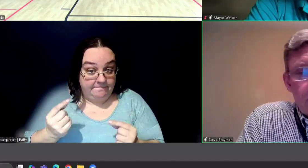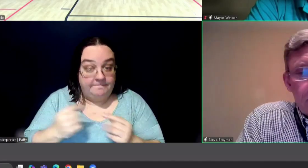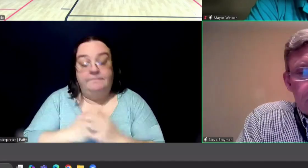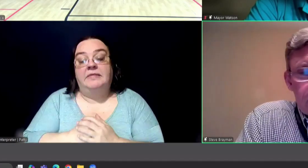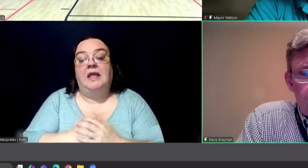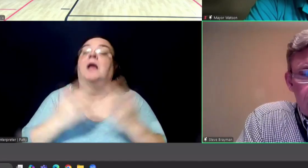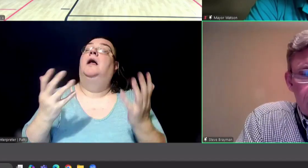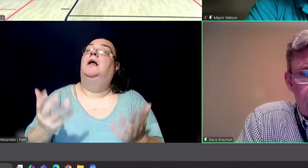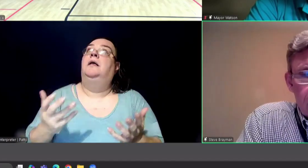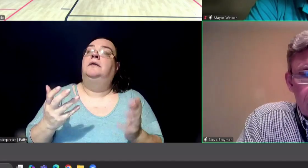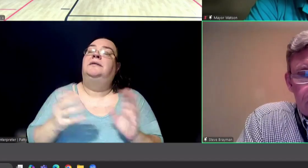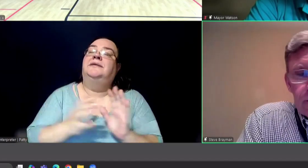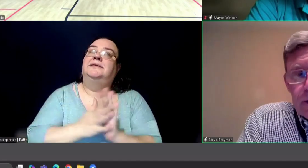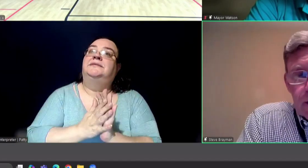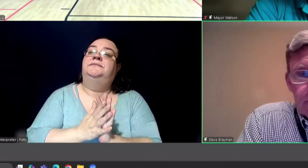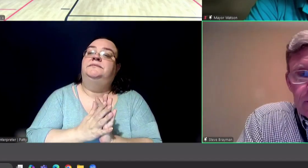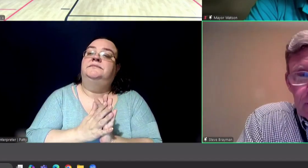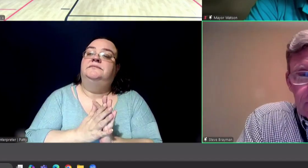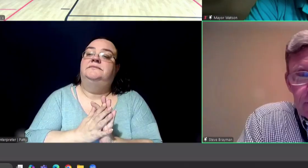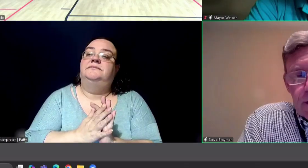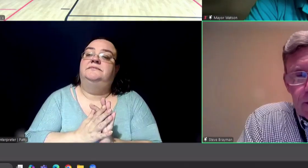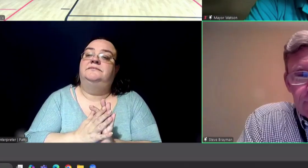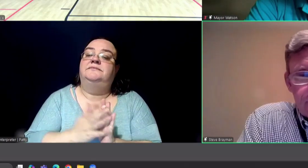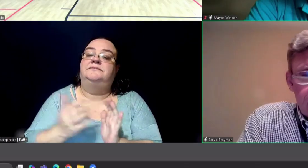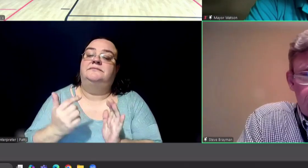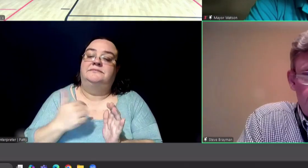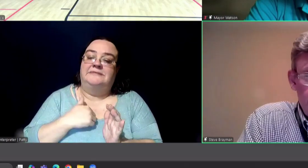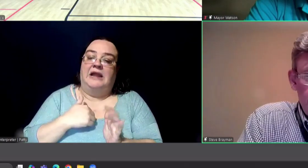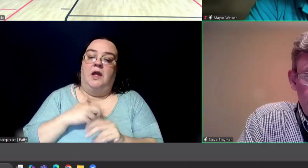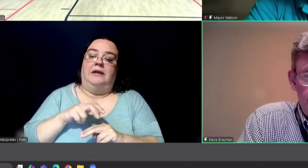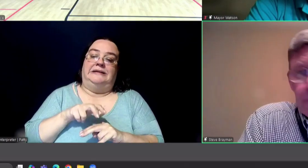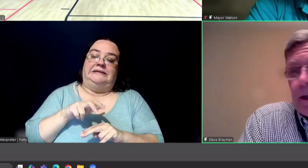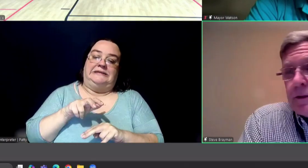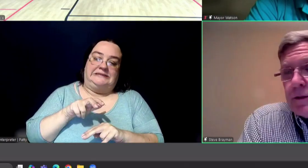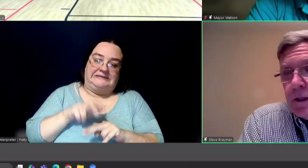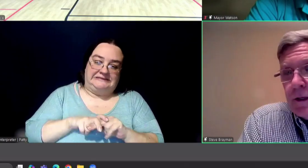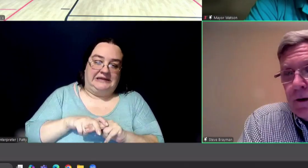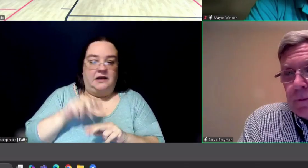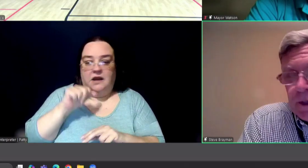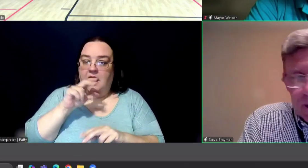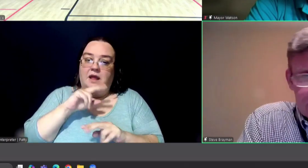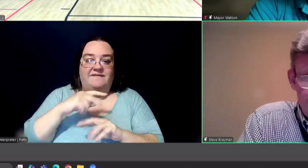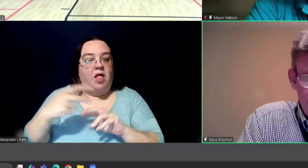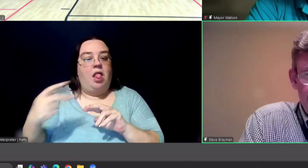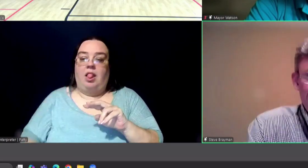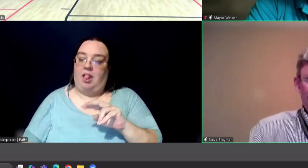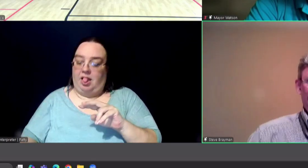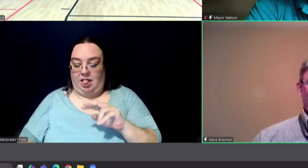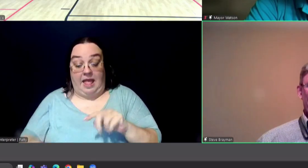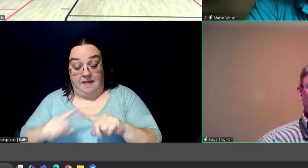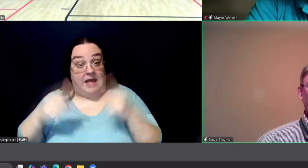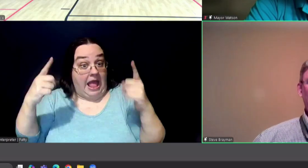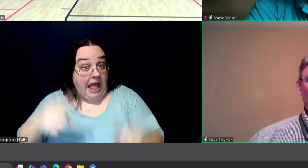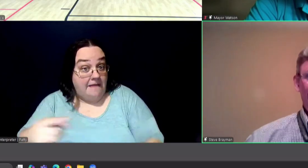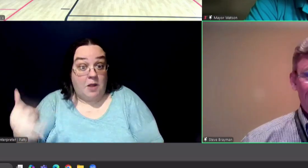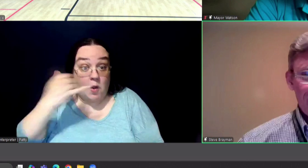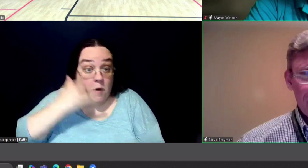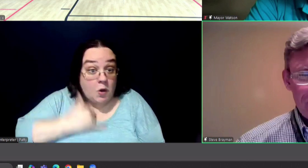Well, I almost I was sitting, so I didn't fall down. But WSSC called me yesterday